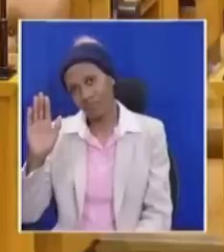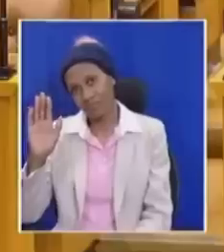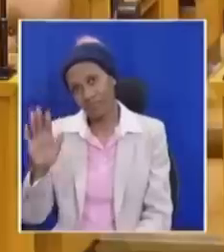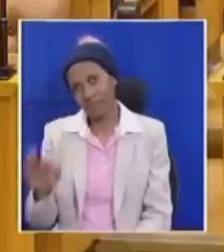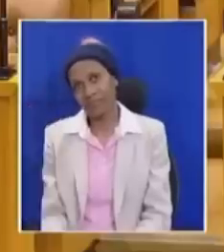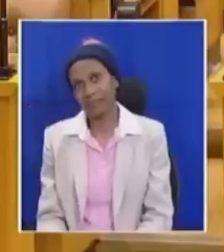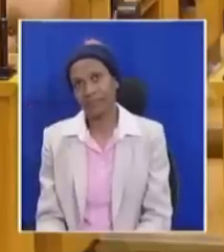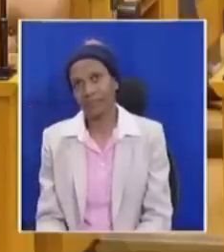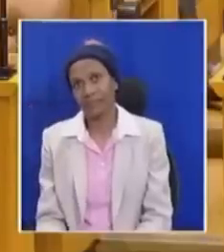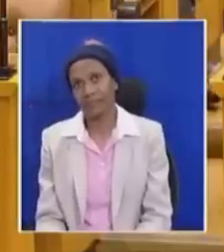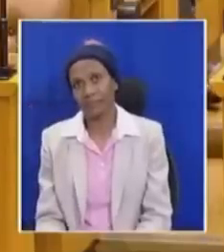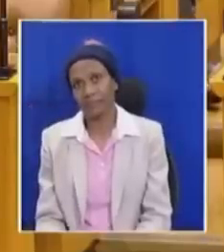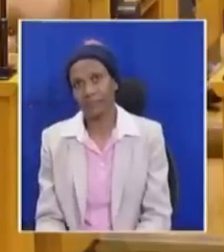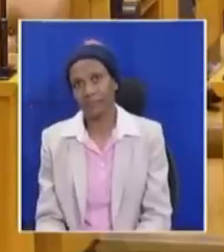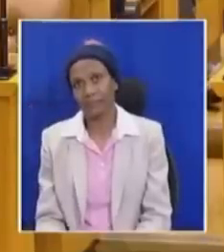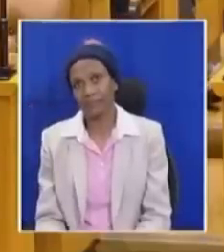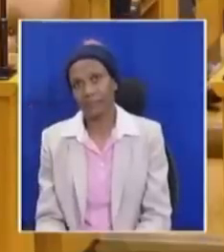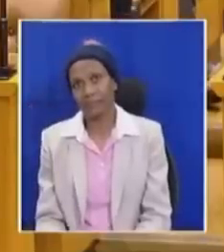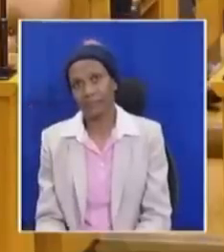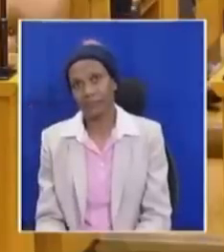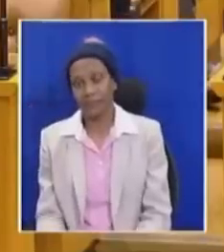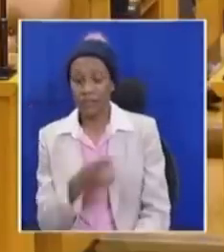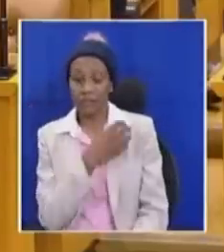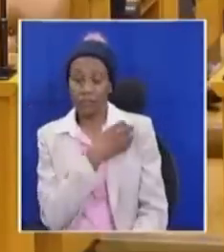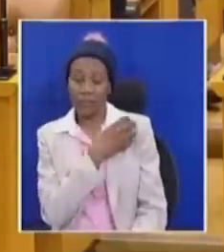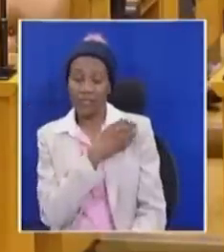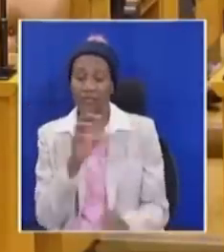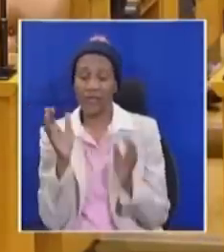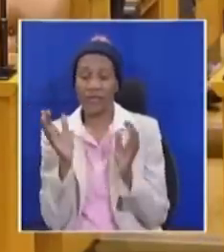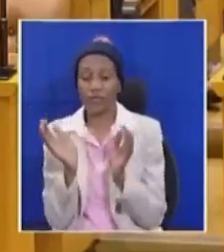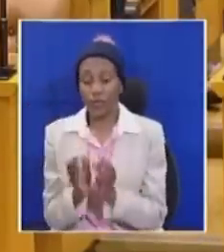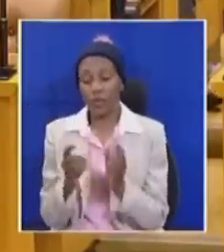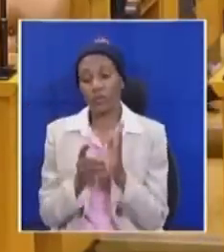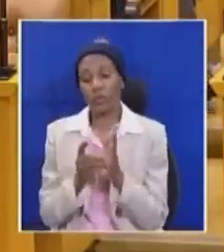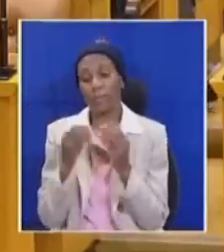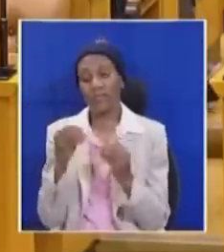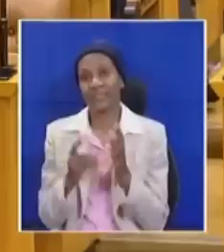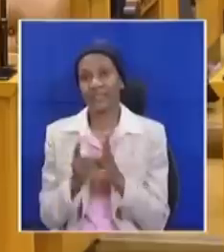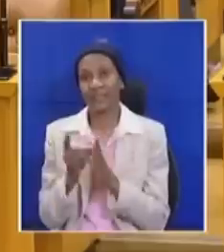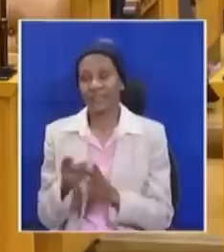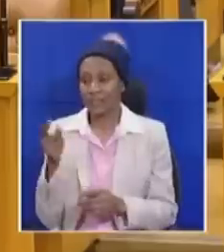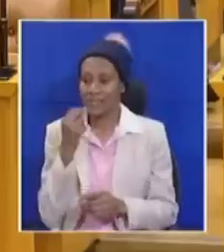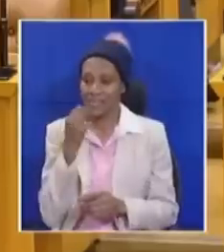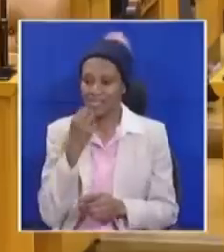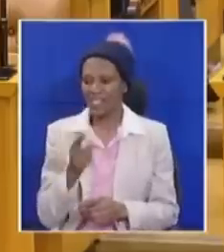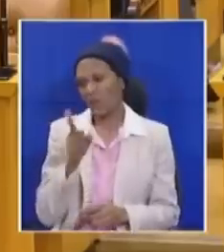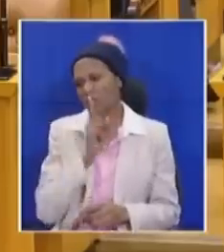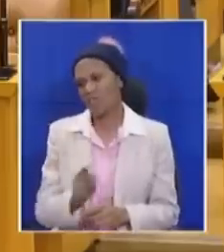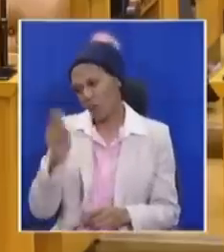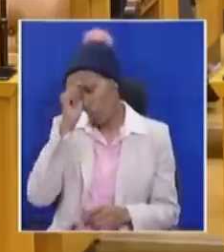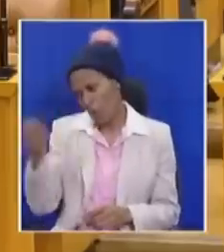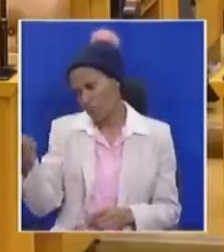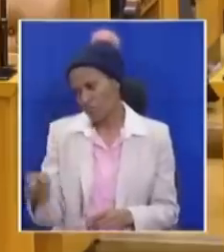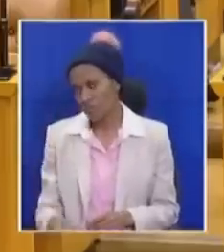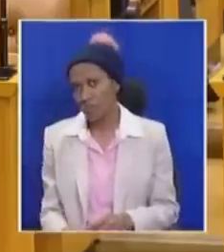The Honourable Minister of Small Business Development has just screamed across the heart, "Shut up, little boy." I would suggest to